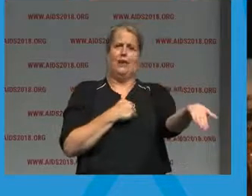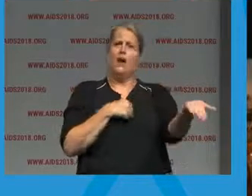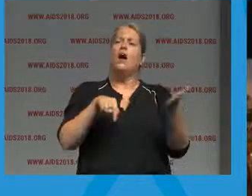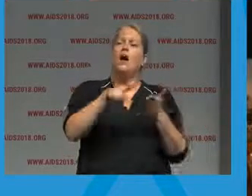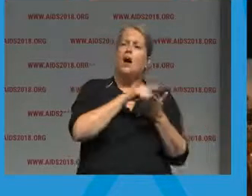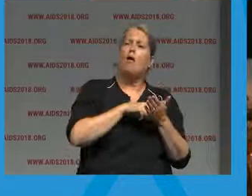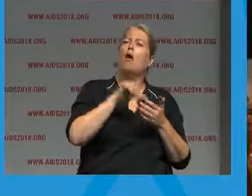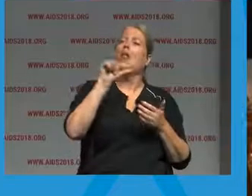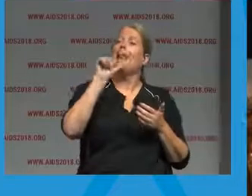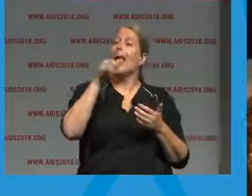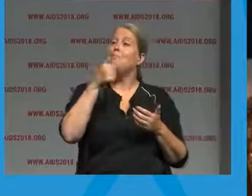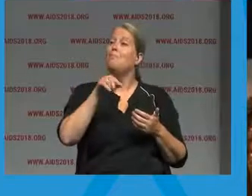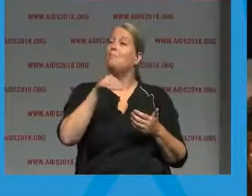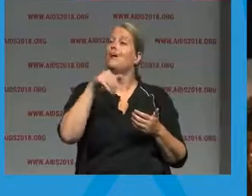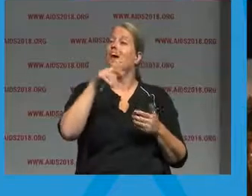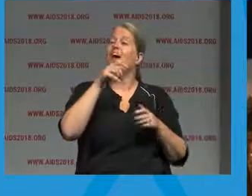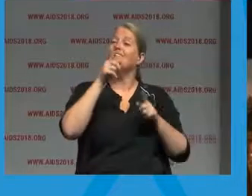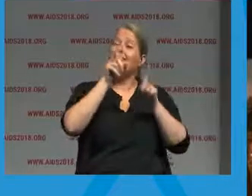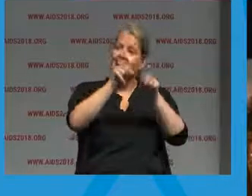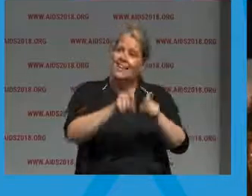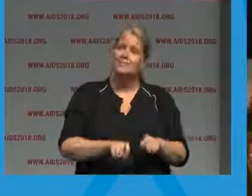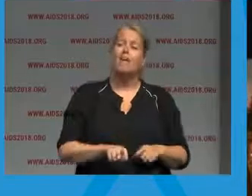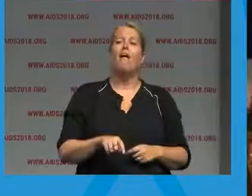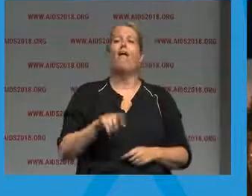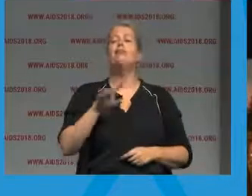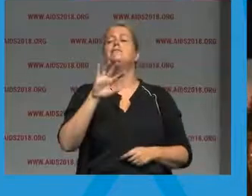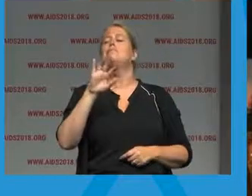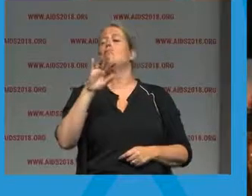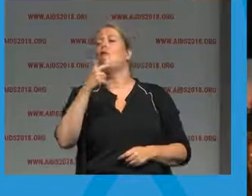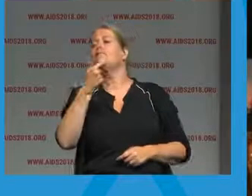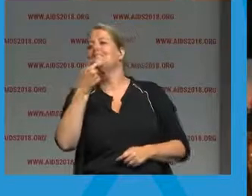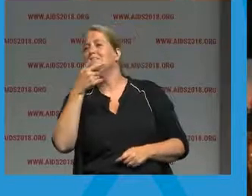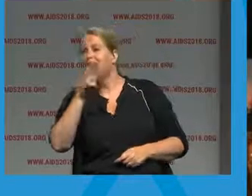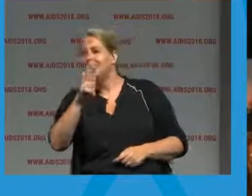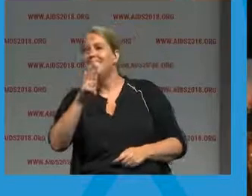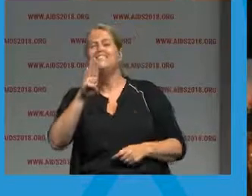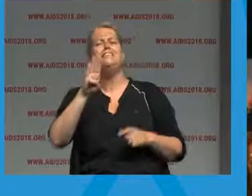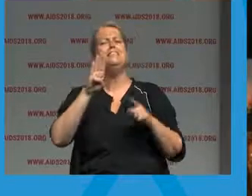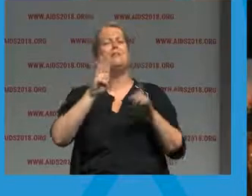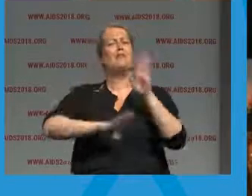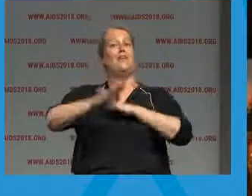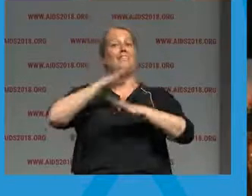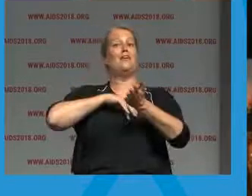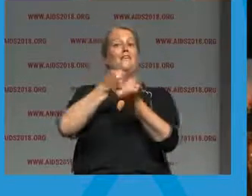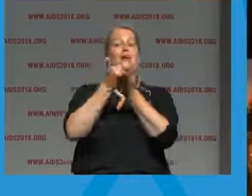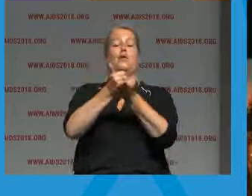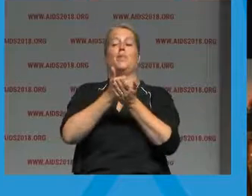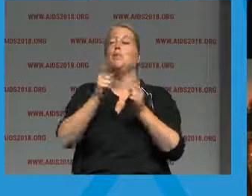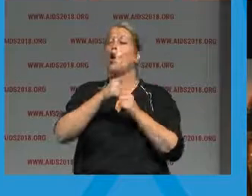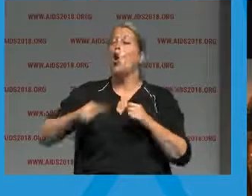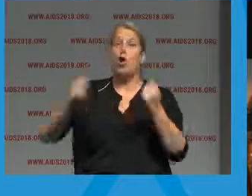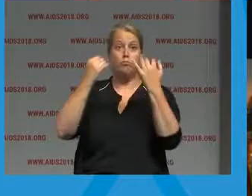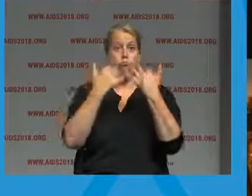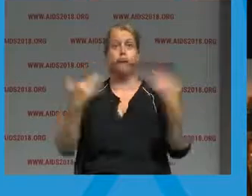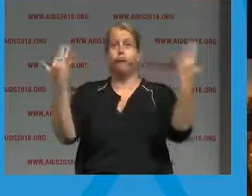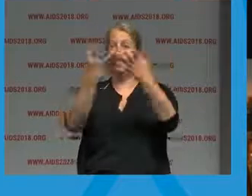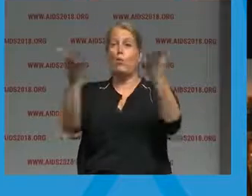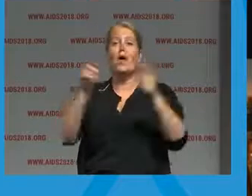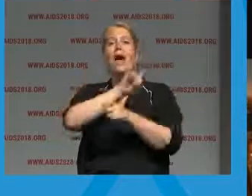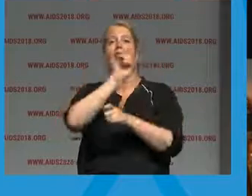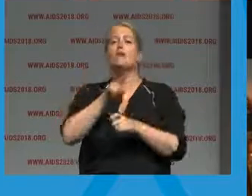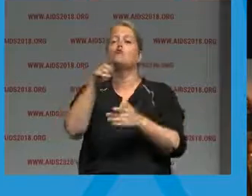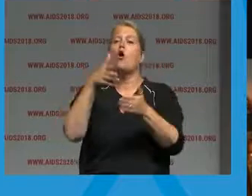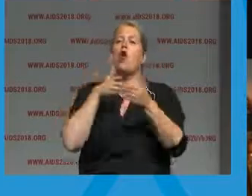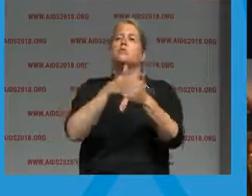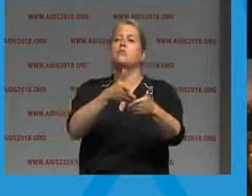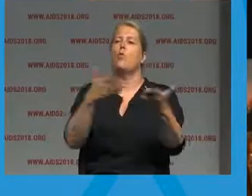LAM test, for instance, TB preventive therapy. I want to ask everyone in the room sitting here right now, what is the obstacle?